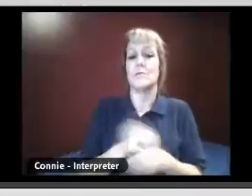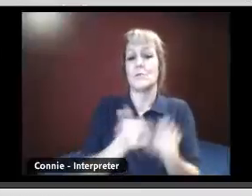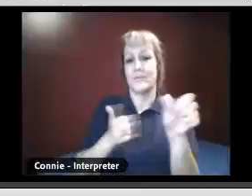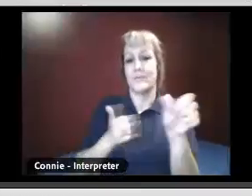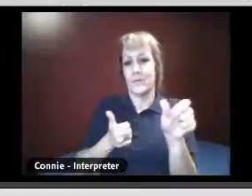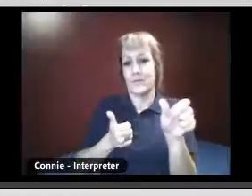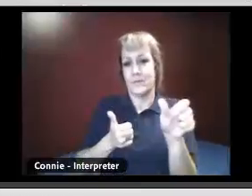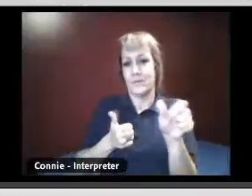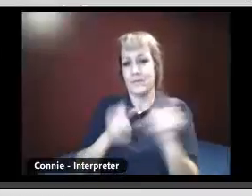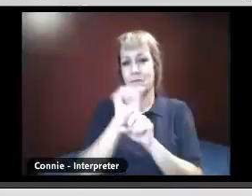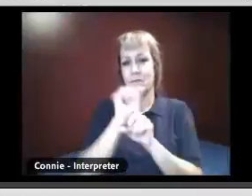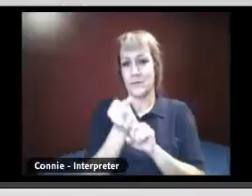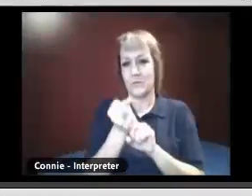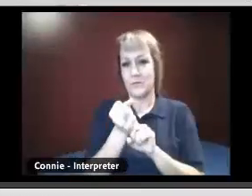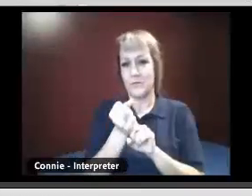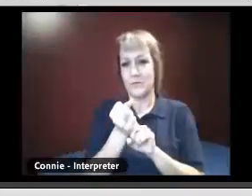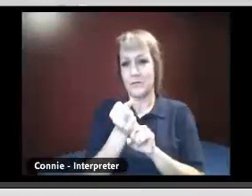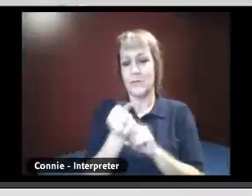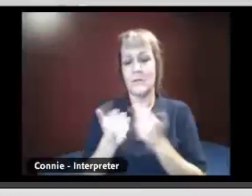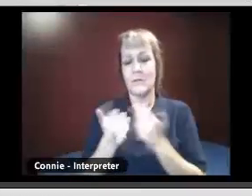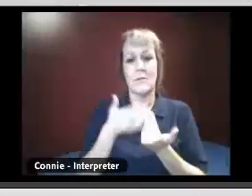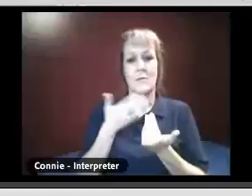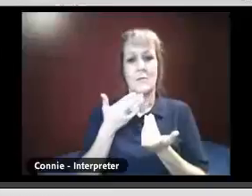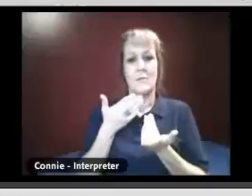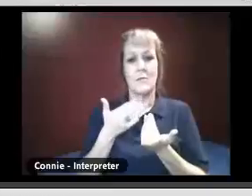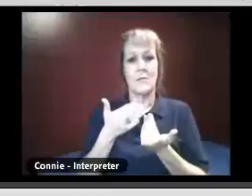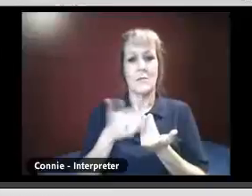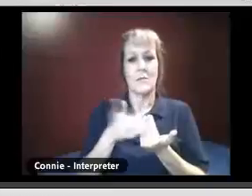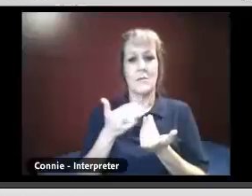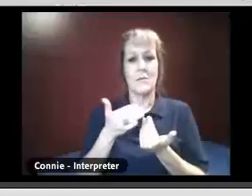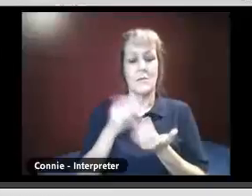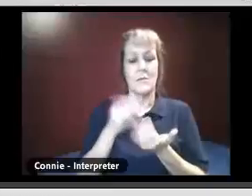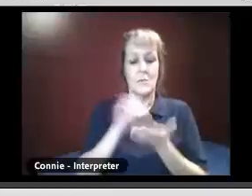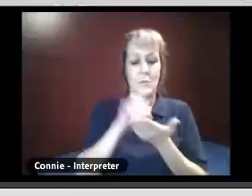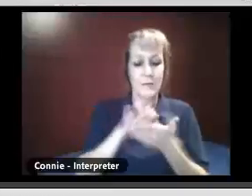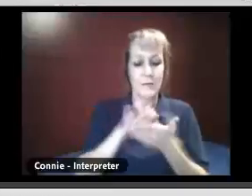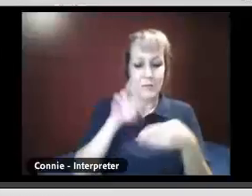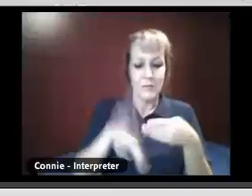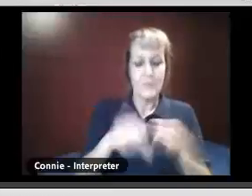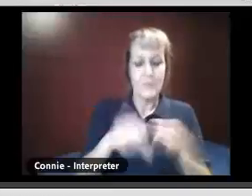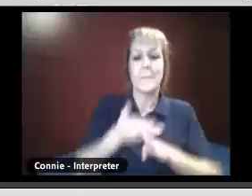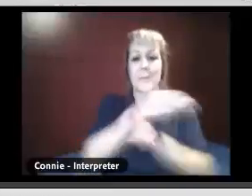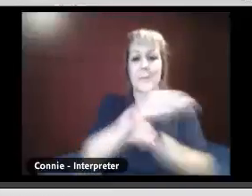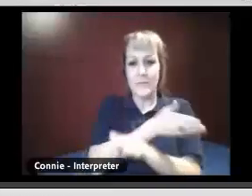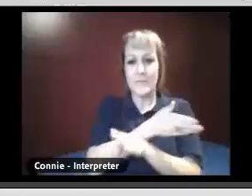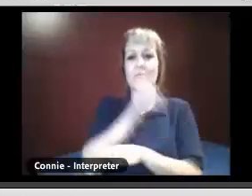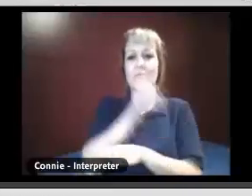situations because we almost write out the ending before we ever even approach anybody.